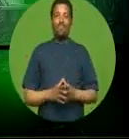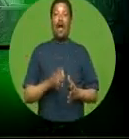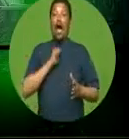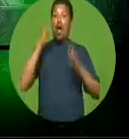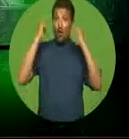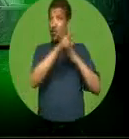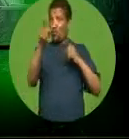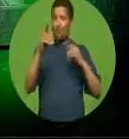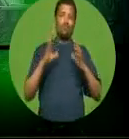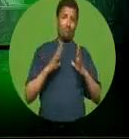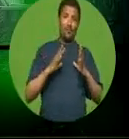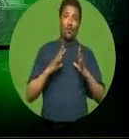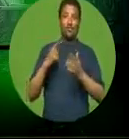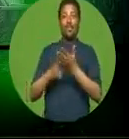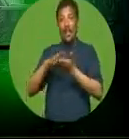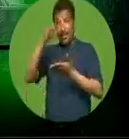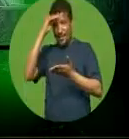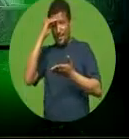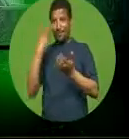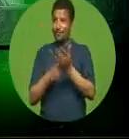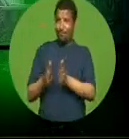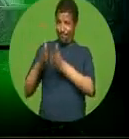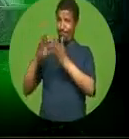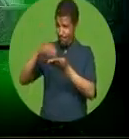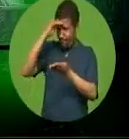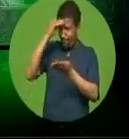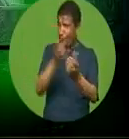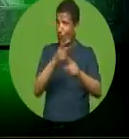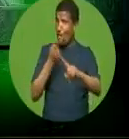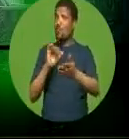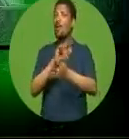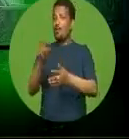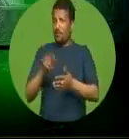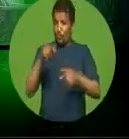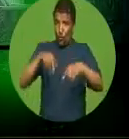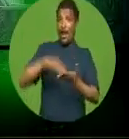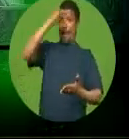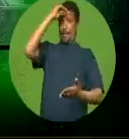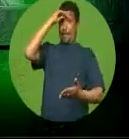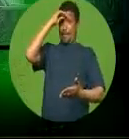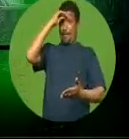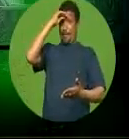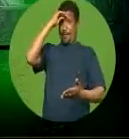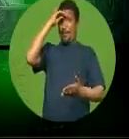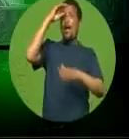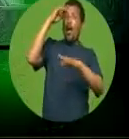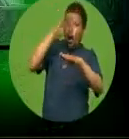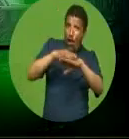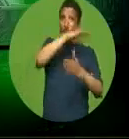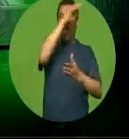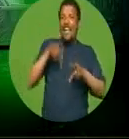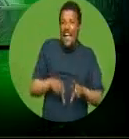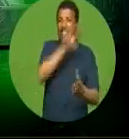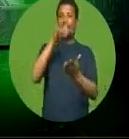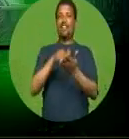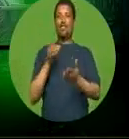hope you'll also enjoy the lessons and learn a lot from them. Today's lesson is on the agricultural sector